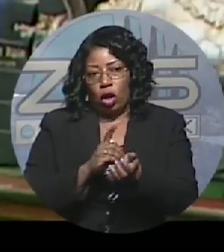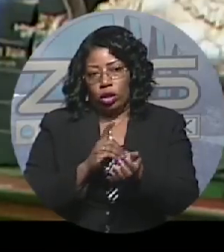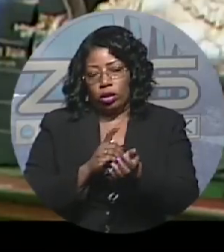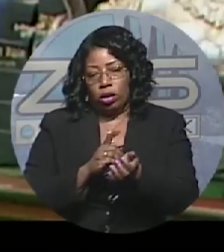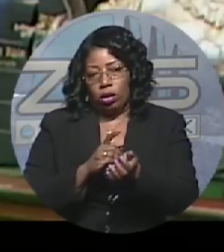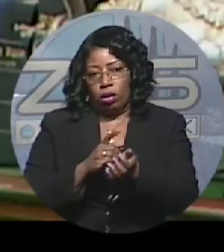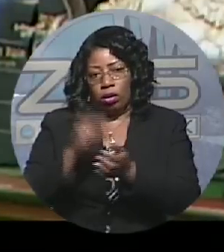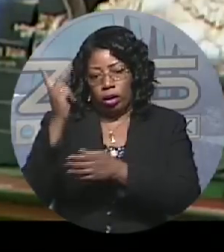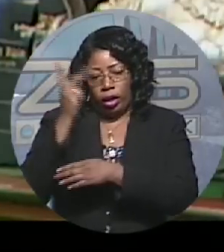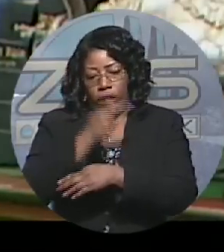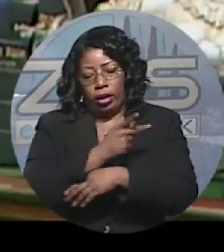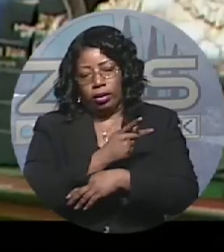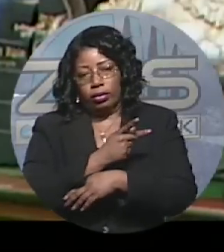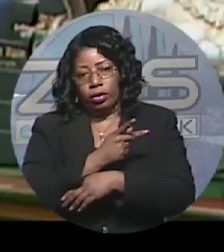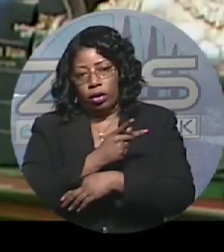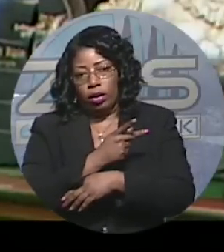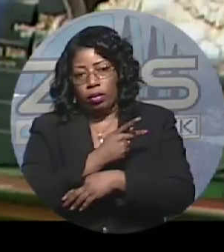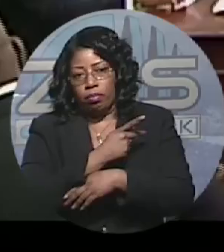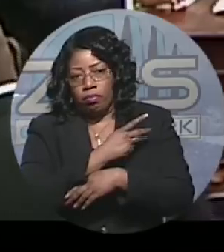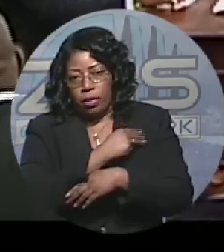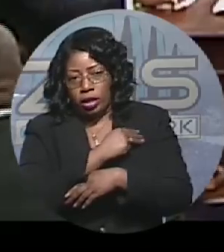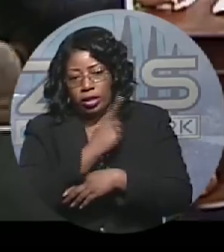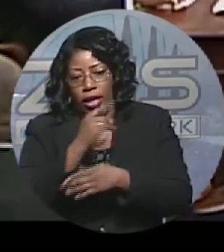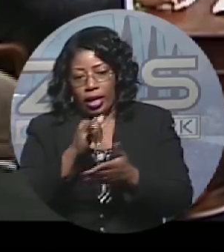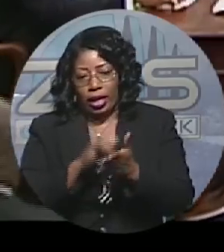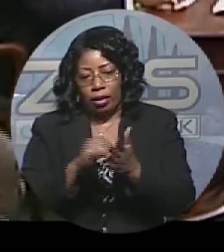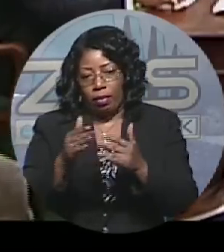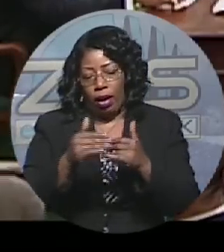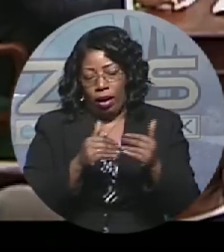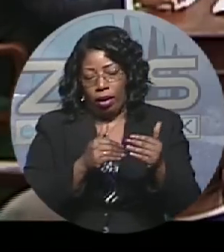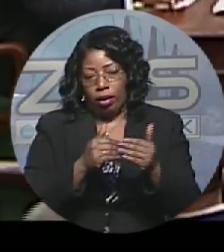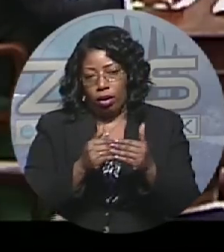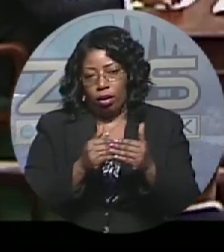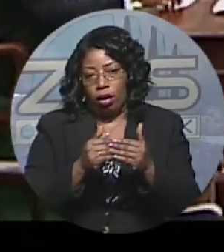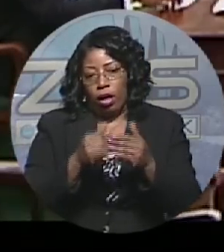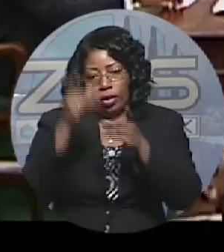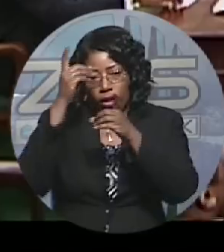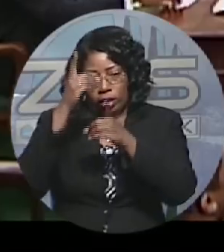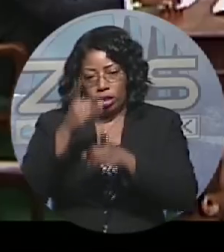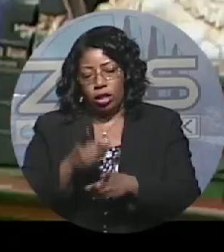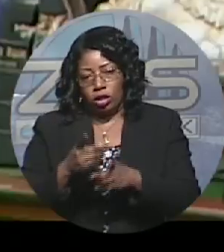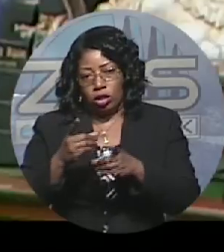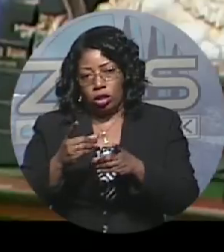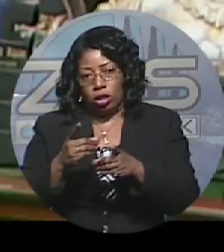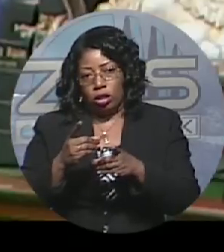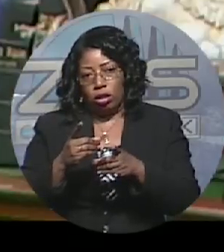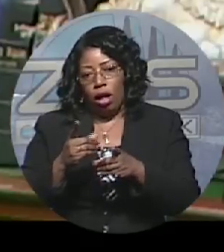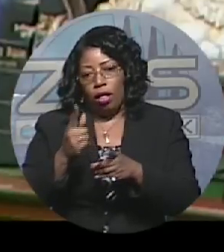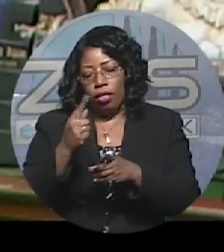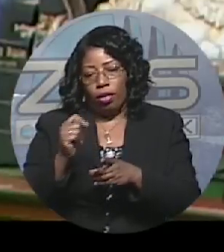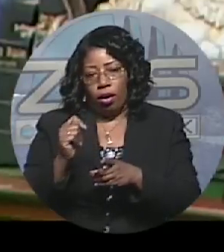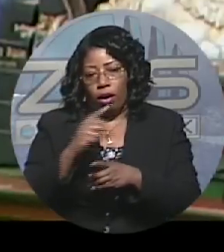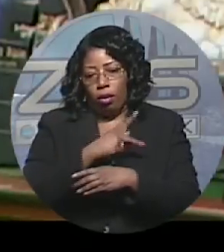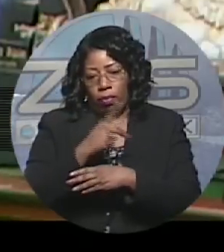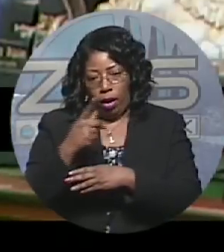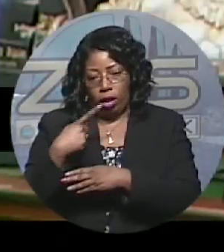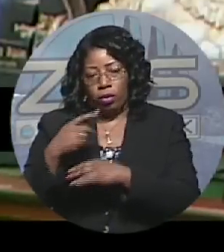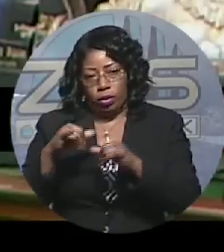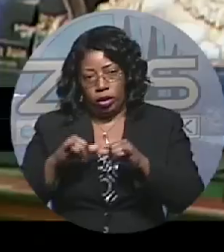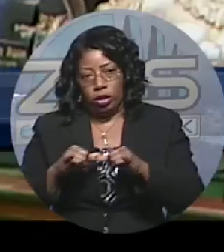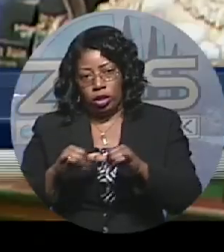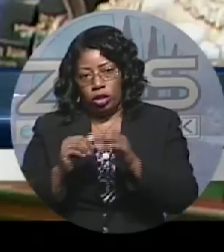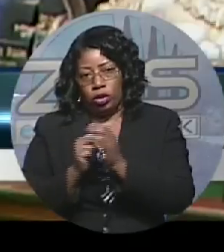Major insisted that despite the ruling, parliamentary procedure will continue unfettered. And once the members do not use